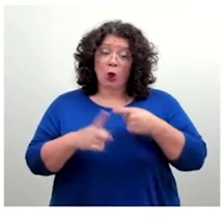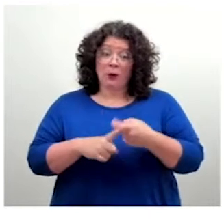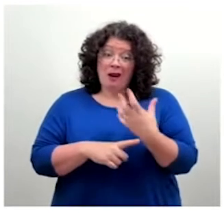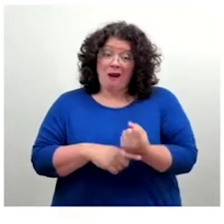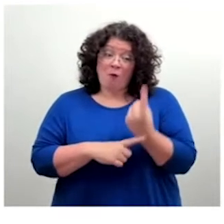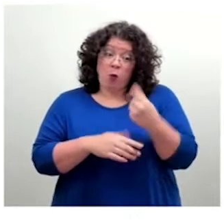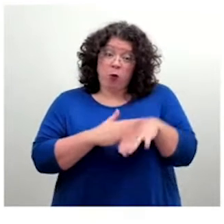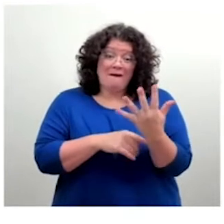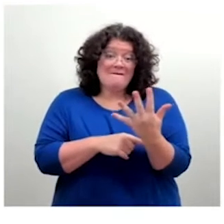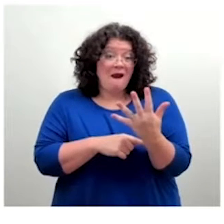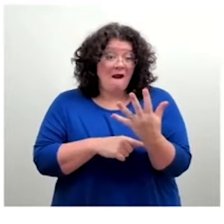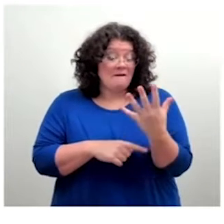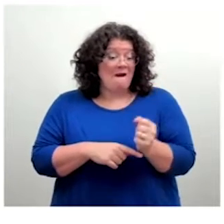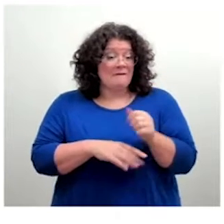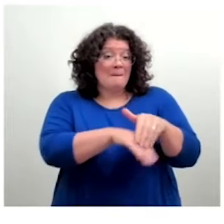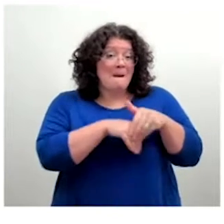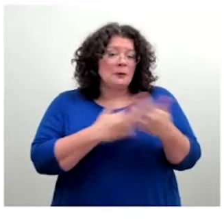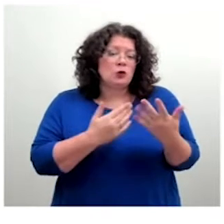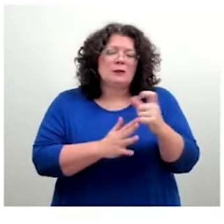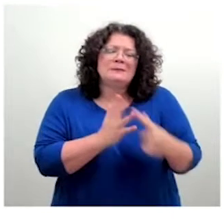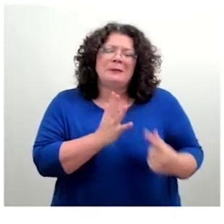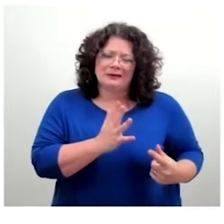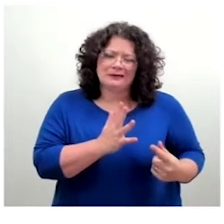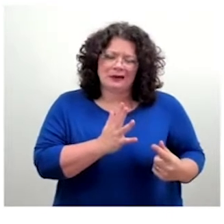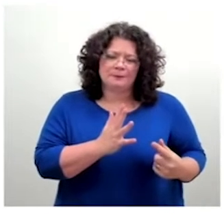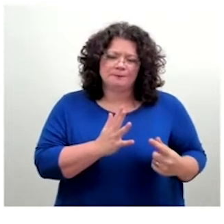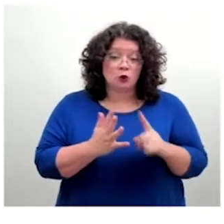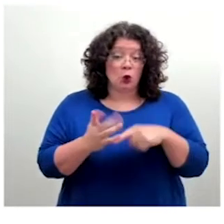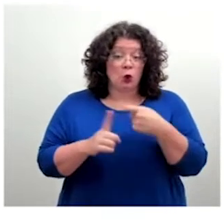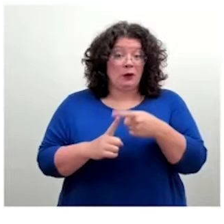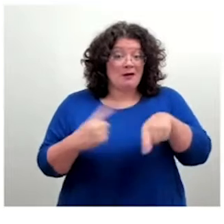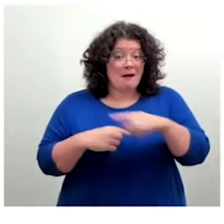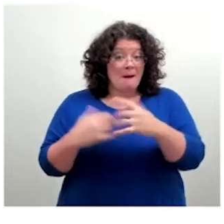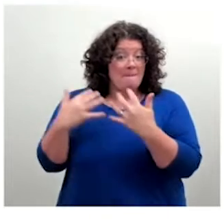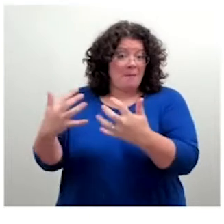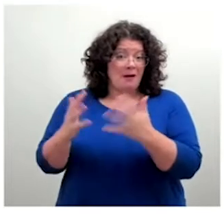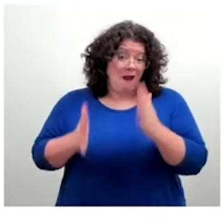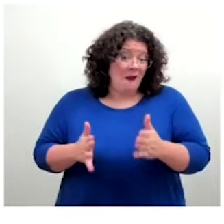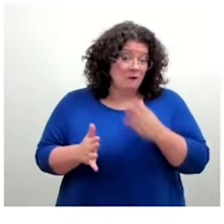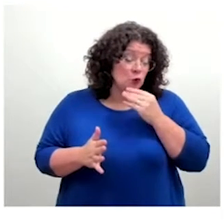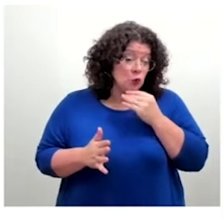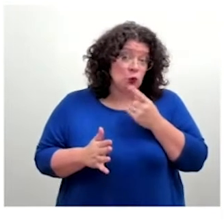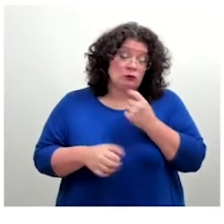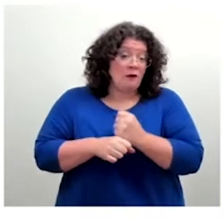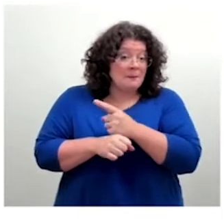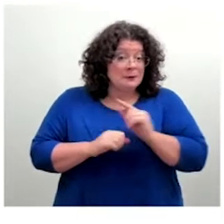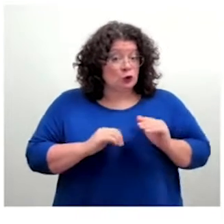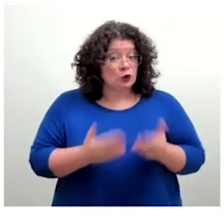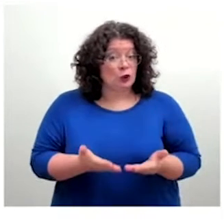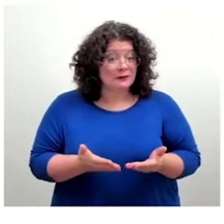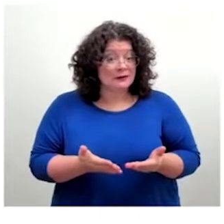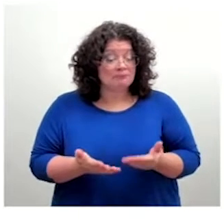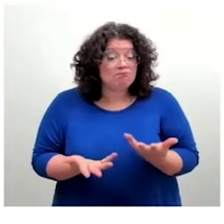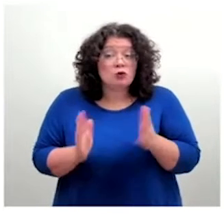for example. This means it's everyone's responsibility to make sure we remove as many barriers or obstacles to accessing information and services as